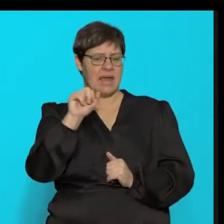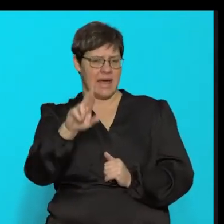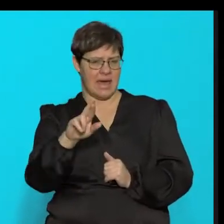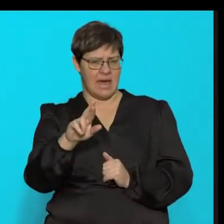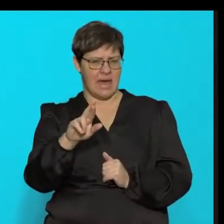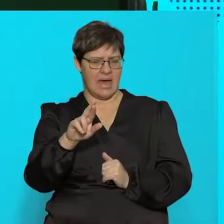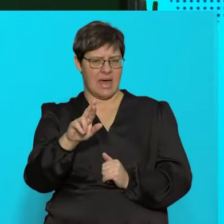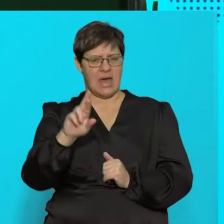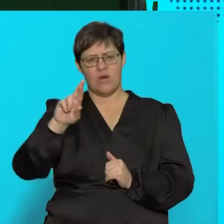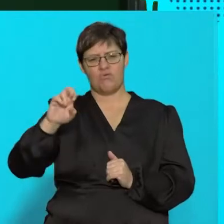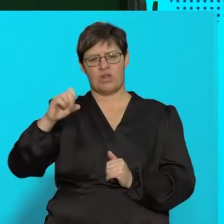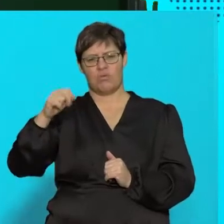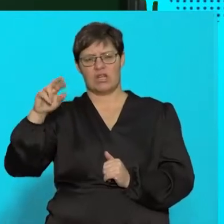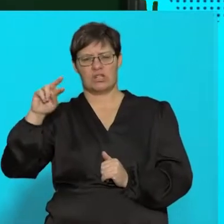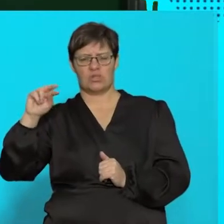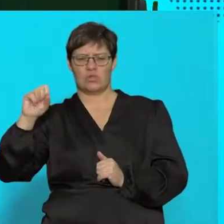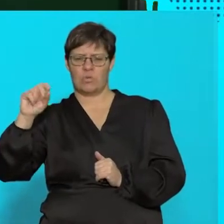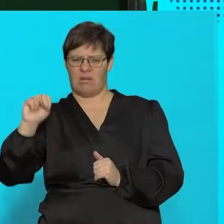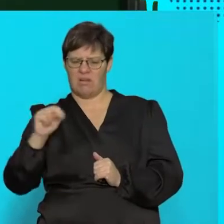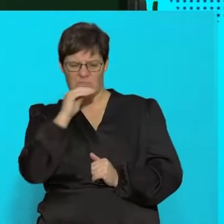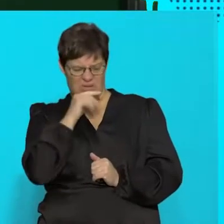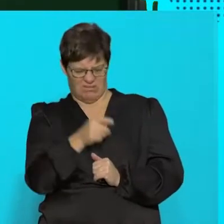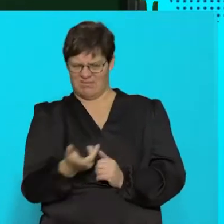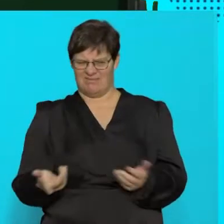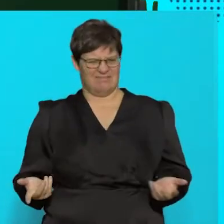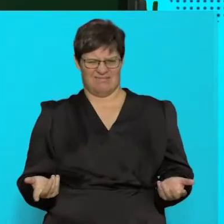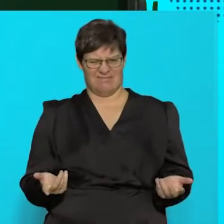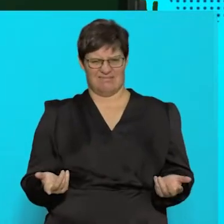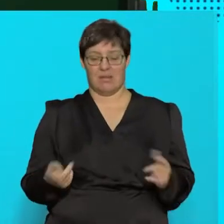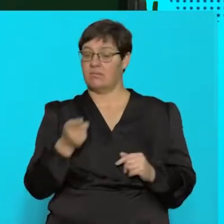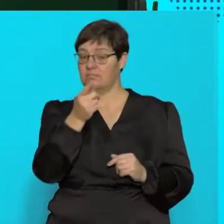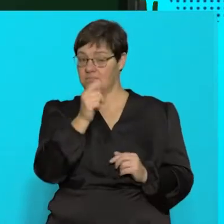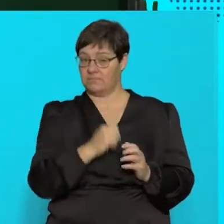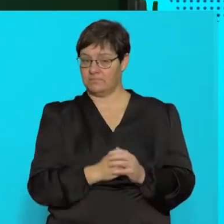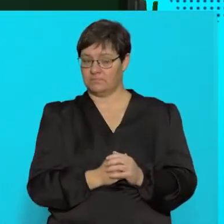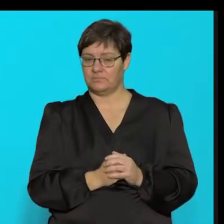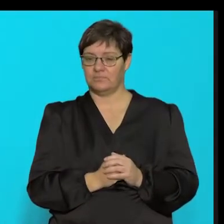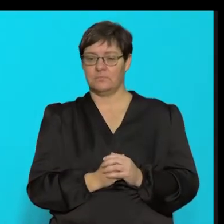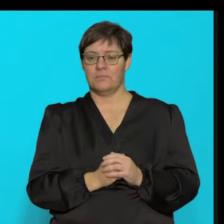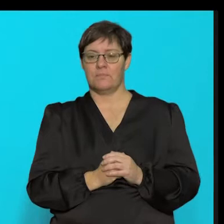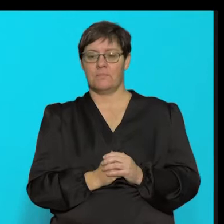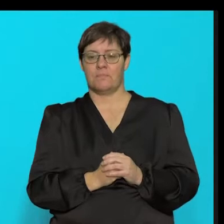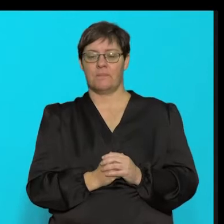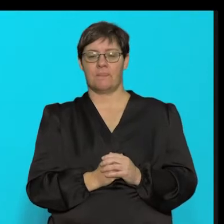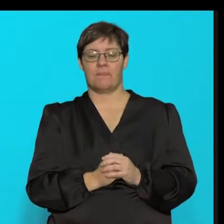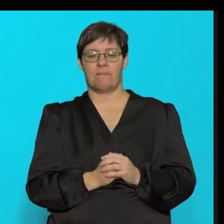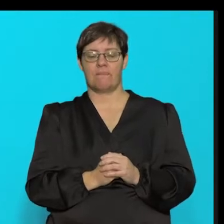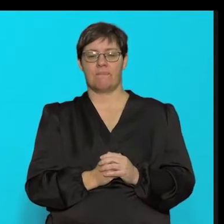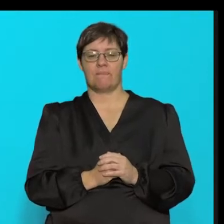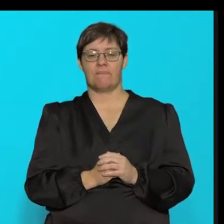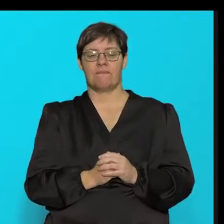regression. What is a linear regression? What is this linear regression? Okay.